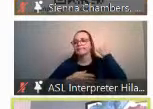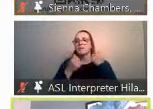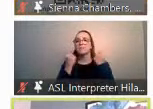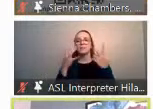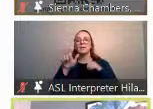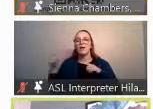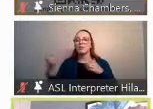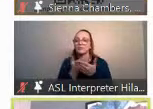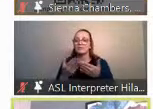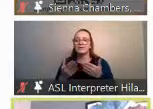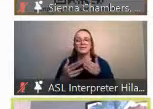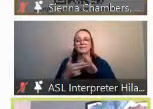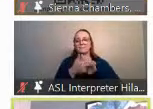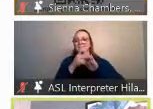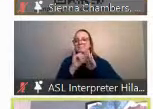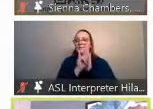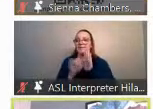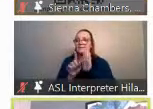identity,